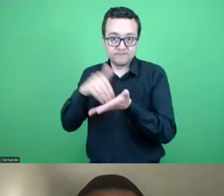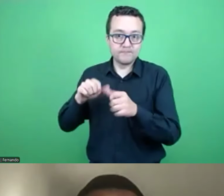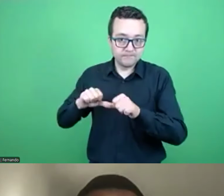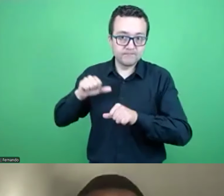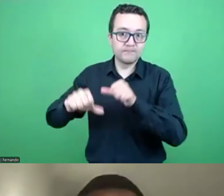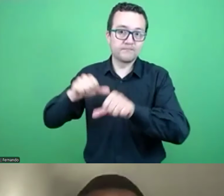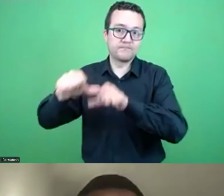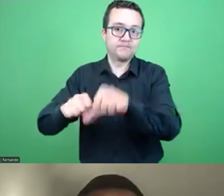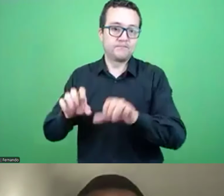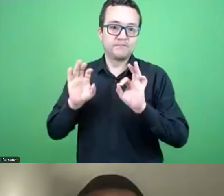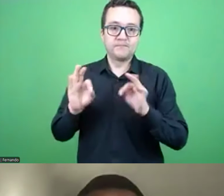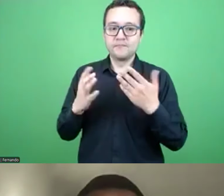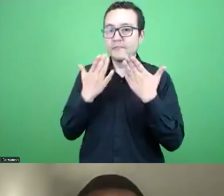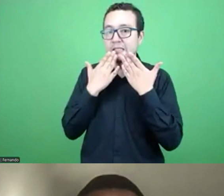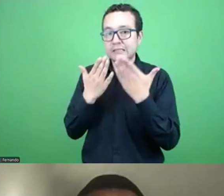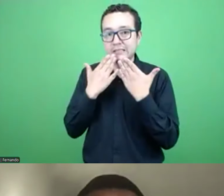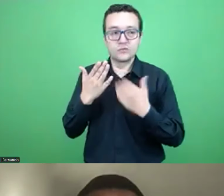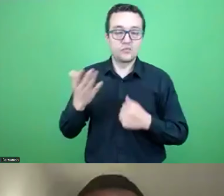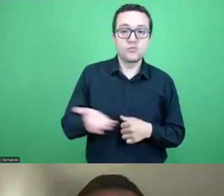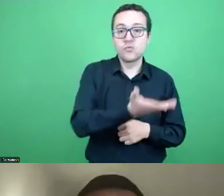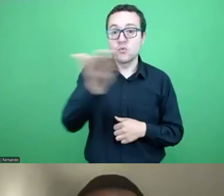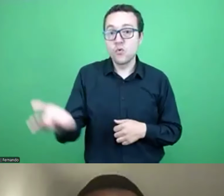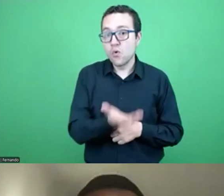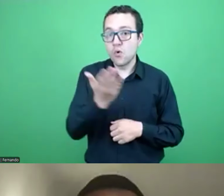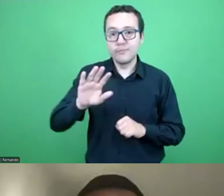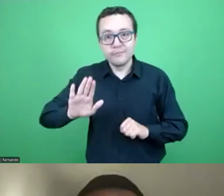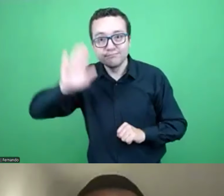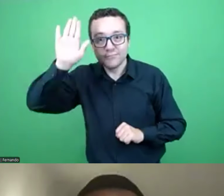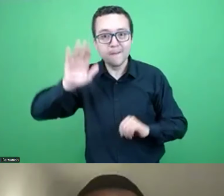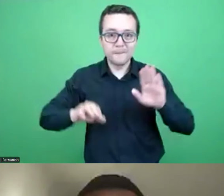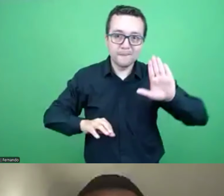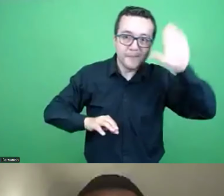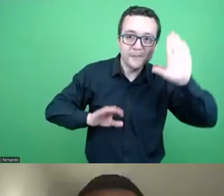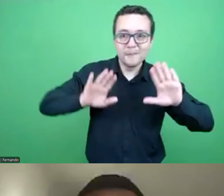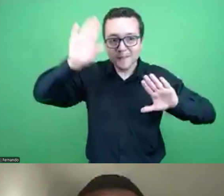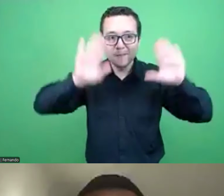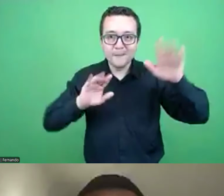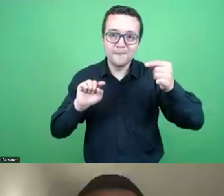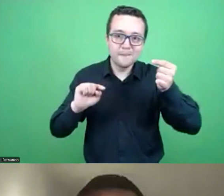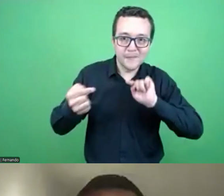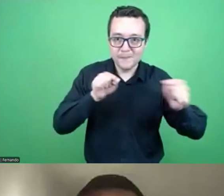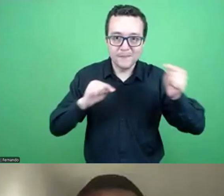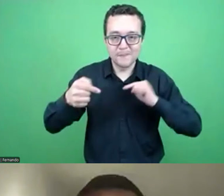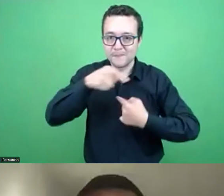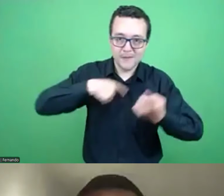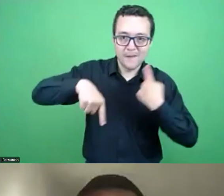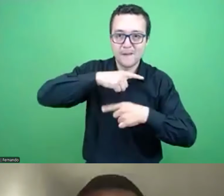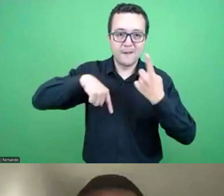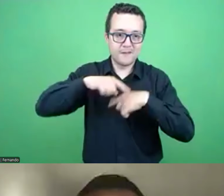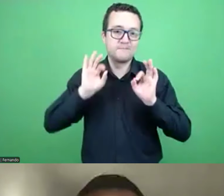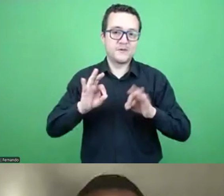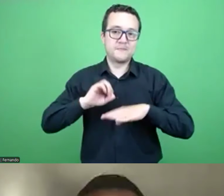who decided to contribute with this participatory session. And thank you so much, Sylvan, for your support on that.